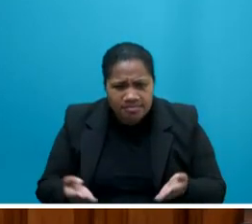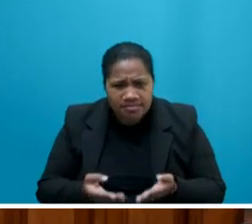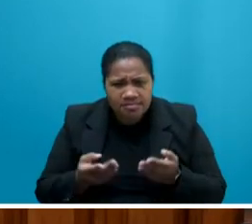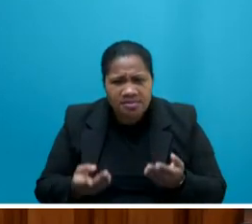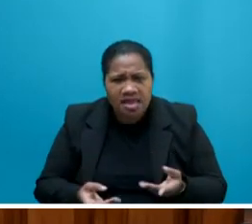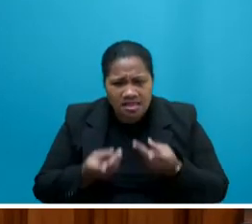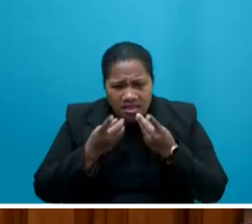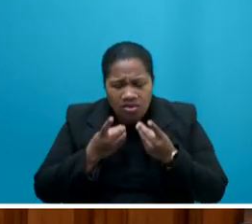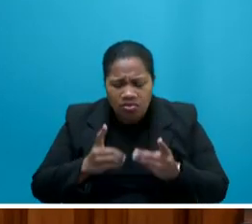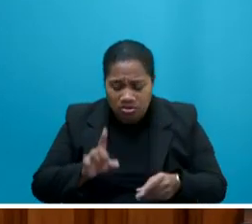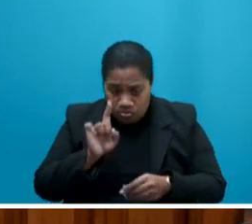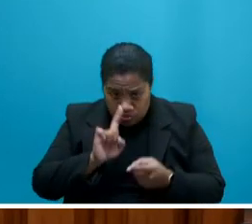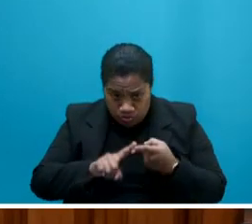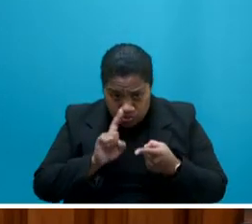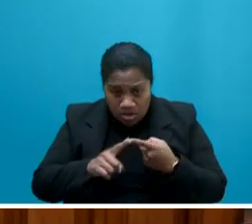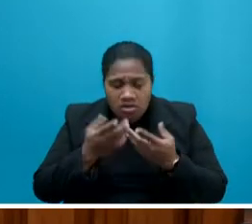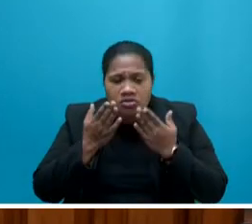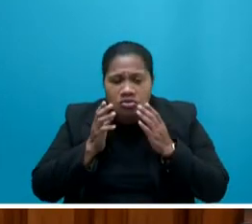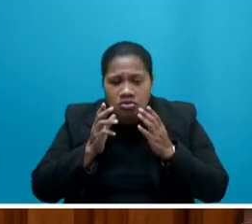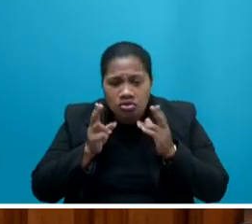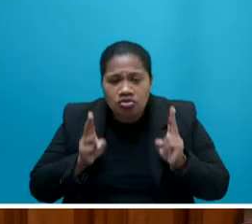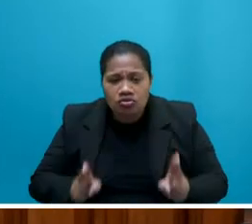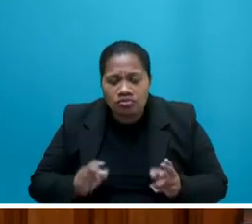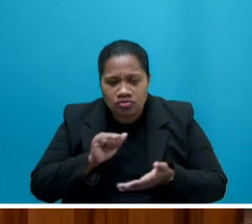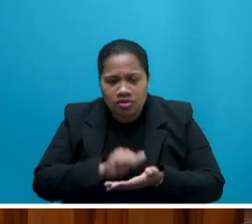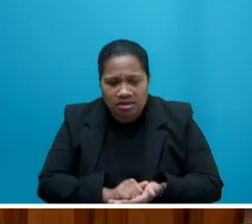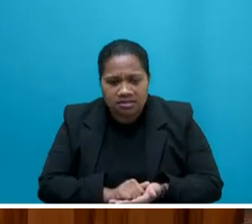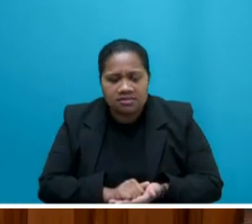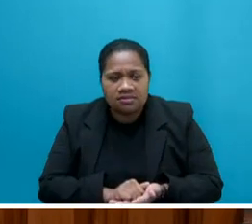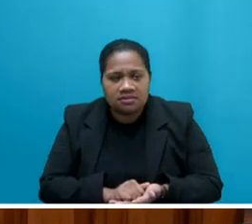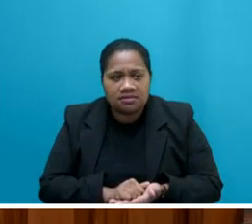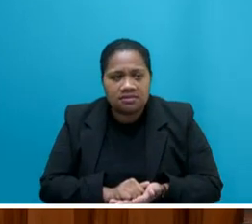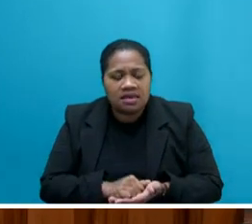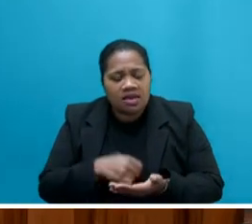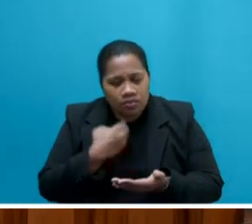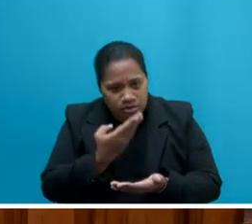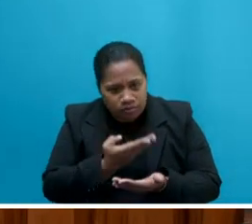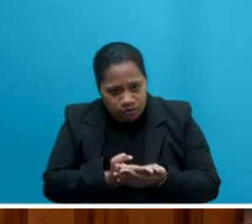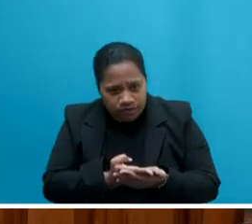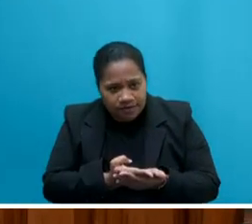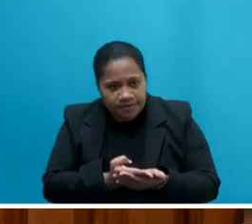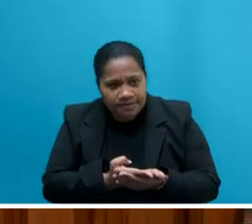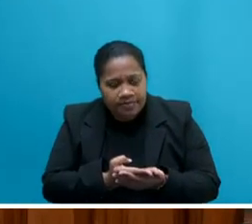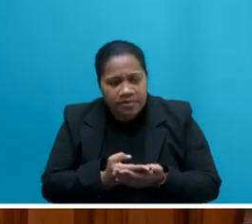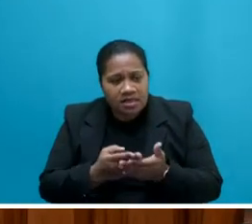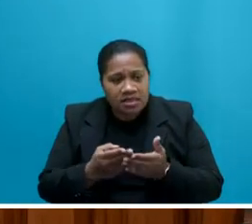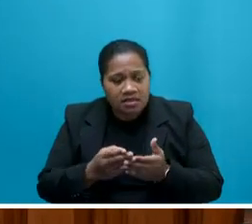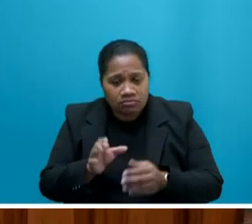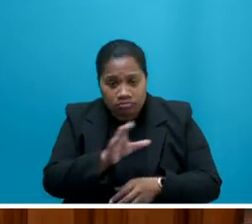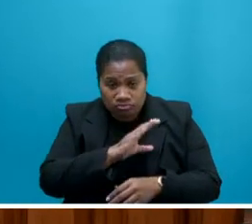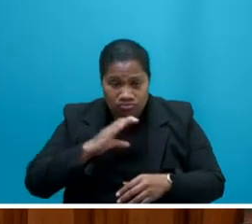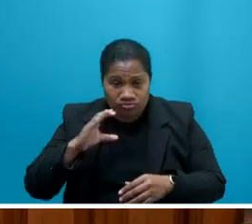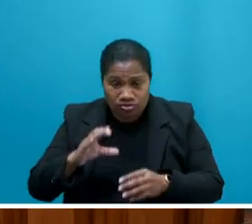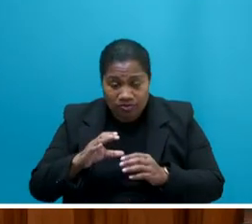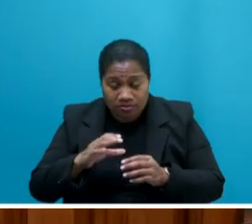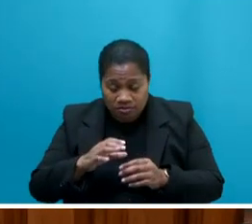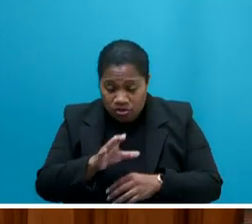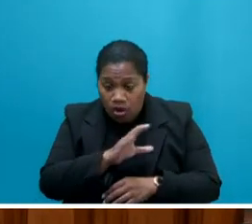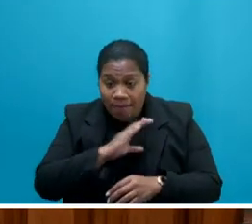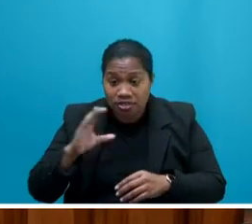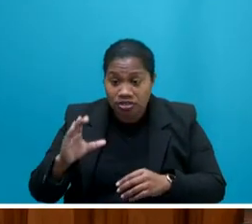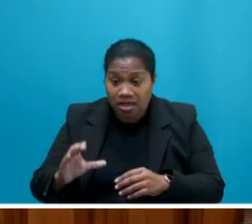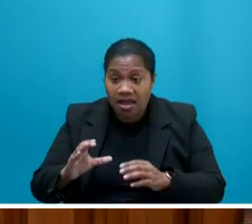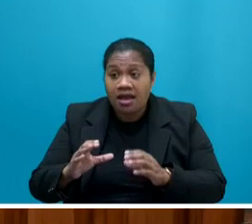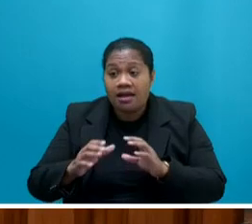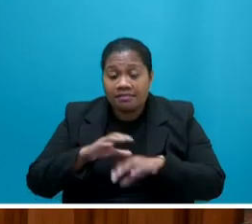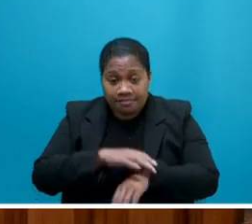of human rights, inhumane and degrading treatment, as was proven recently when the Commissioner of Police was justified